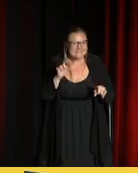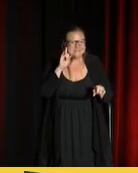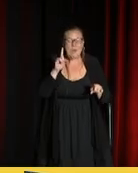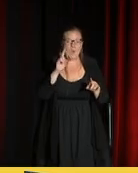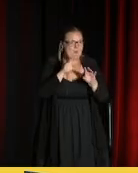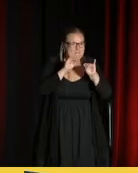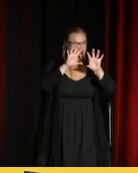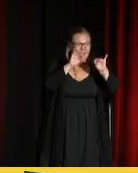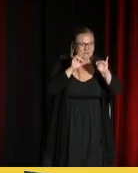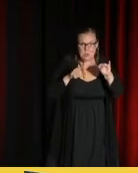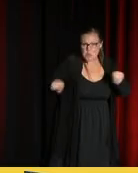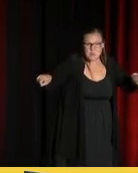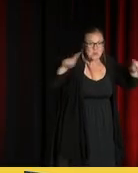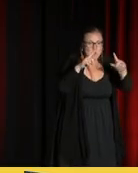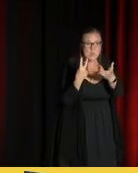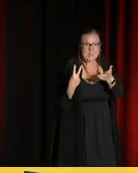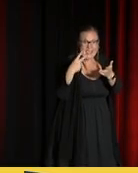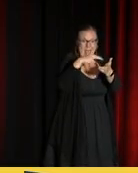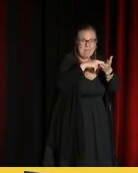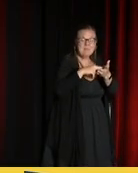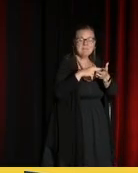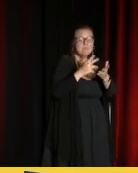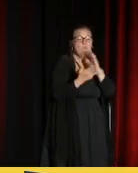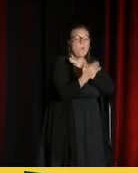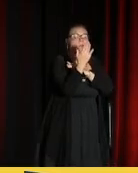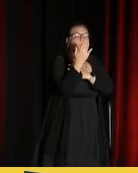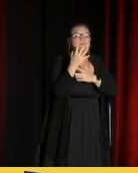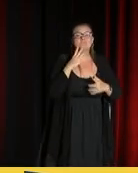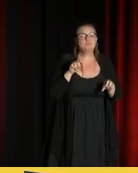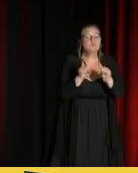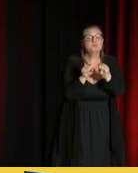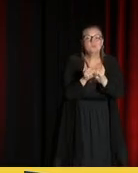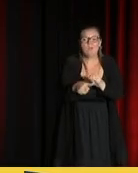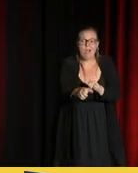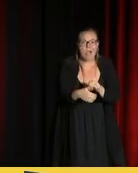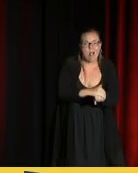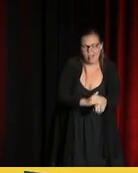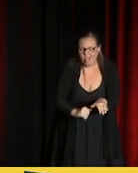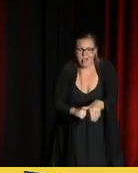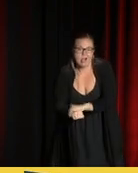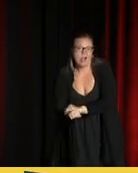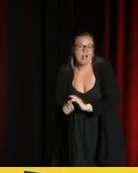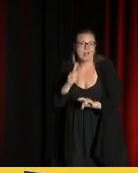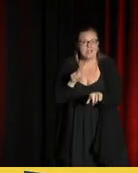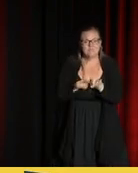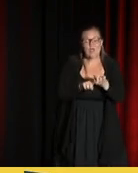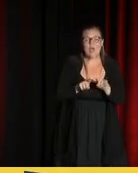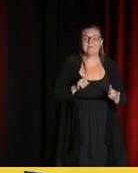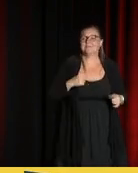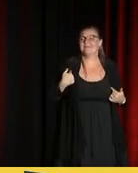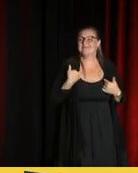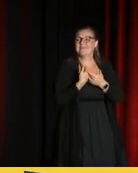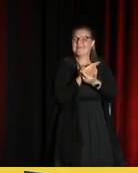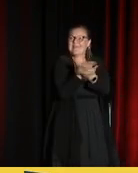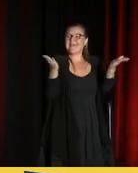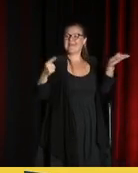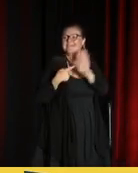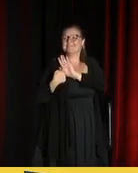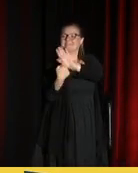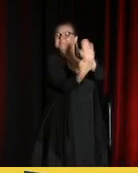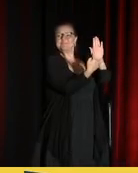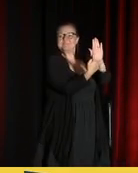magical when you get up in the morning and you put on your shoes and your socks and your shirt and you walk out and you go, ta-da.